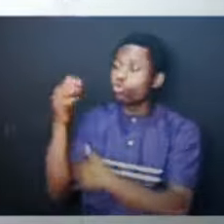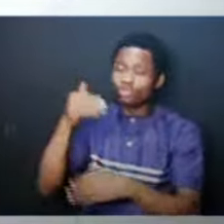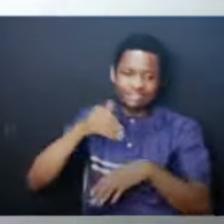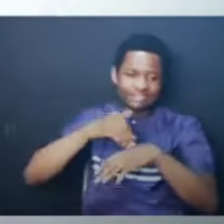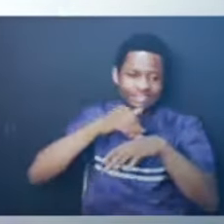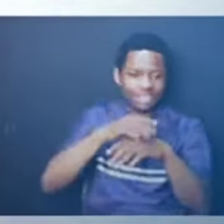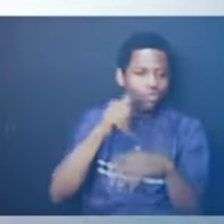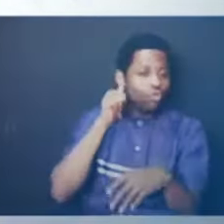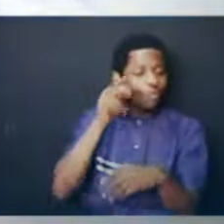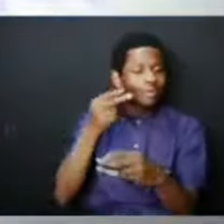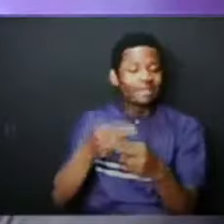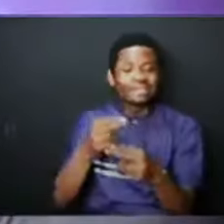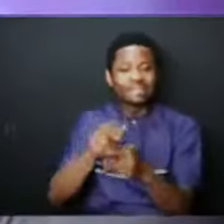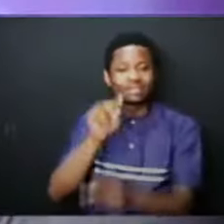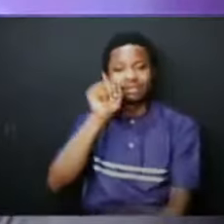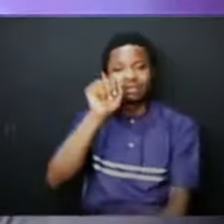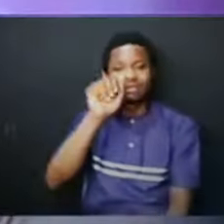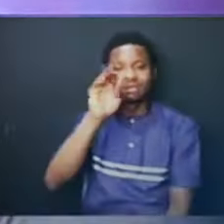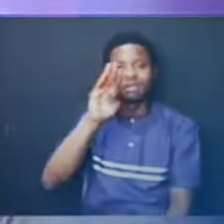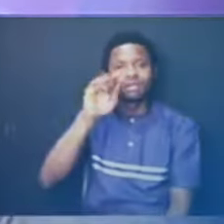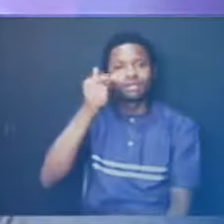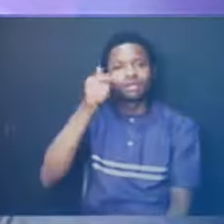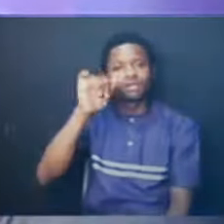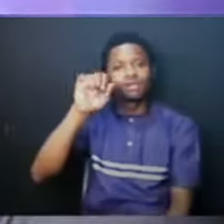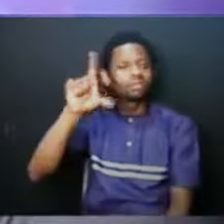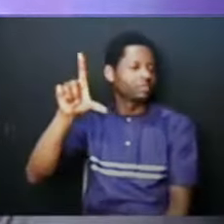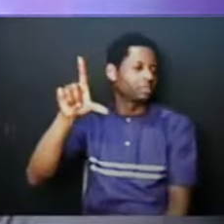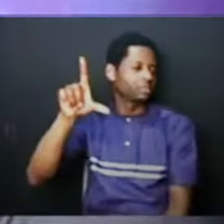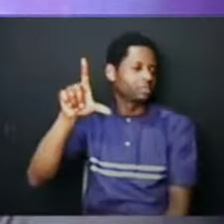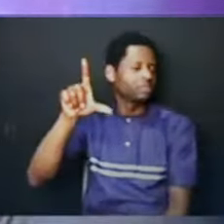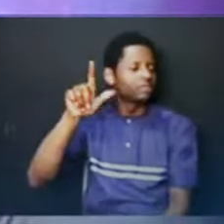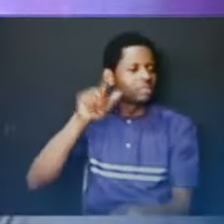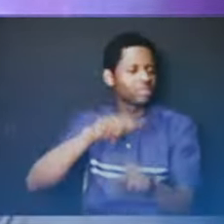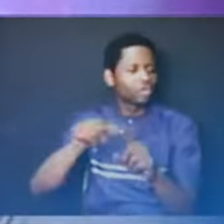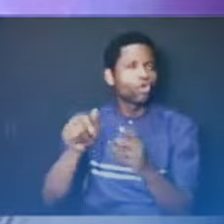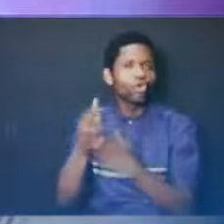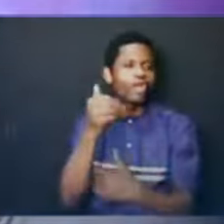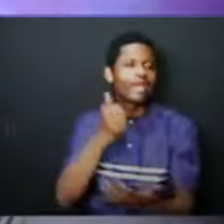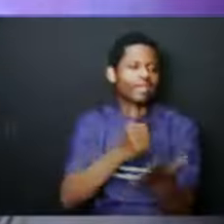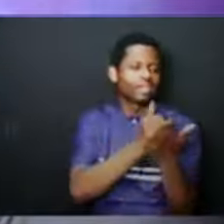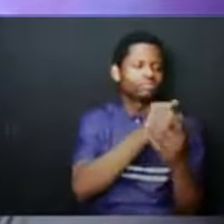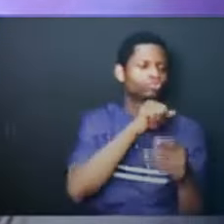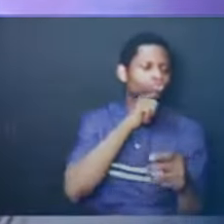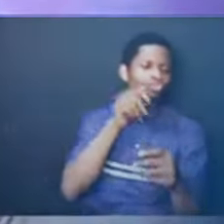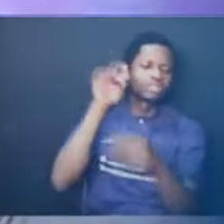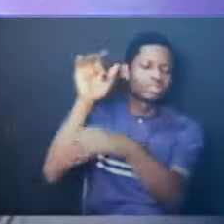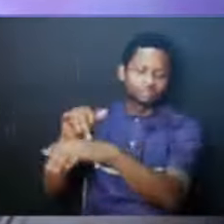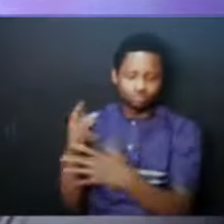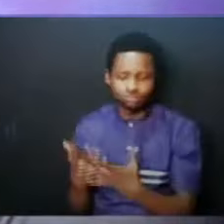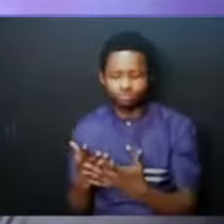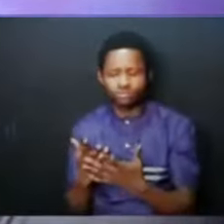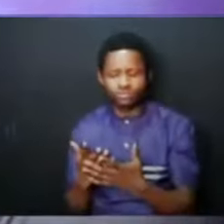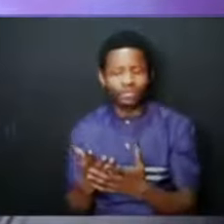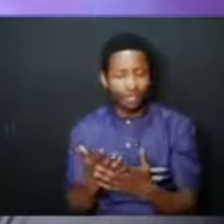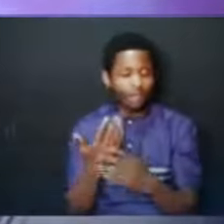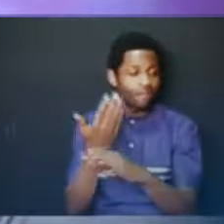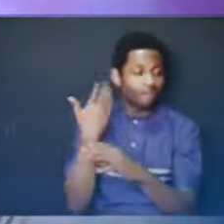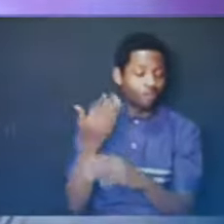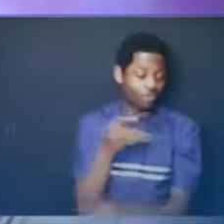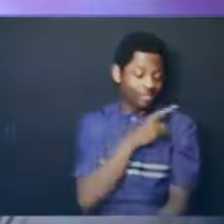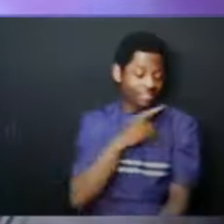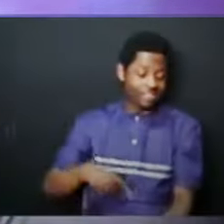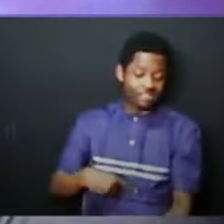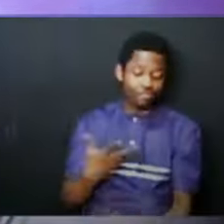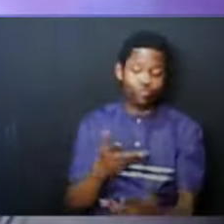ase. You see, he wanted to kill Nabah. Adofrom no pese okum Nabah because of the way Nabah had reacted